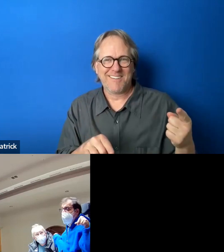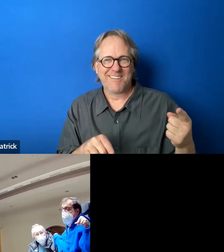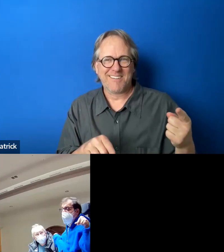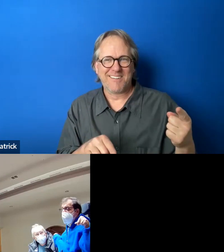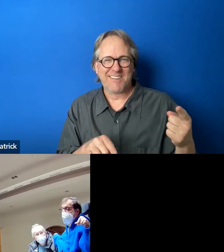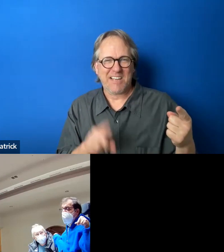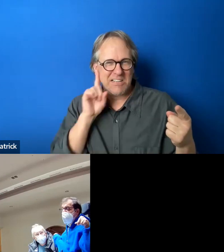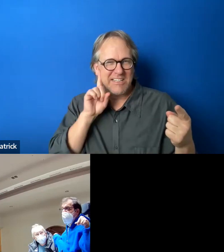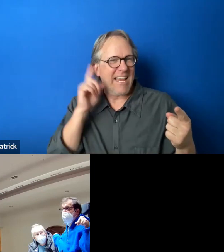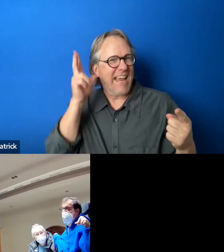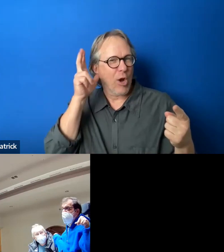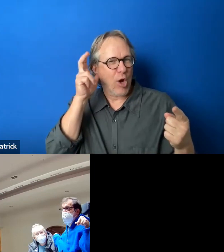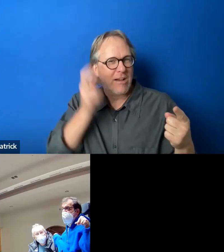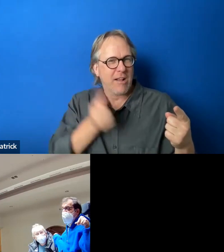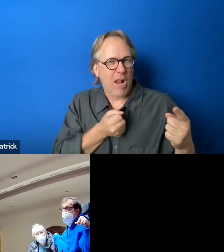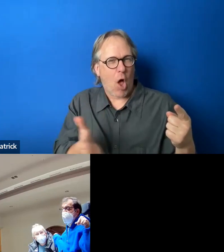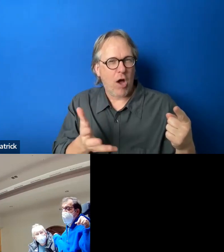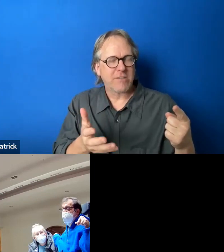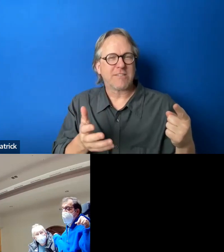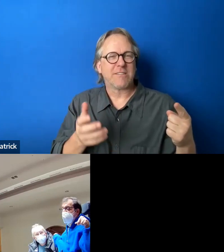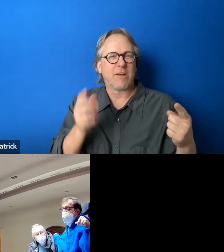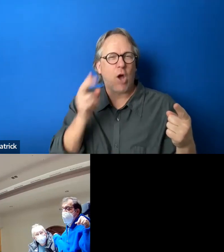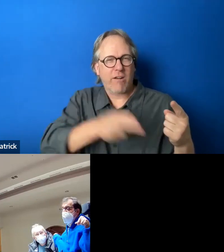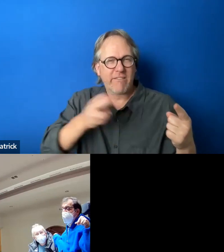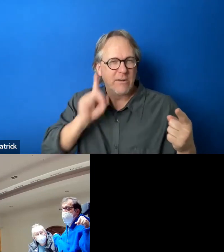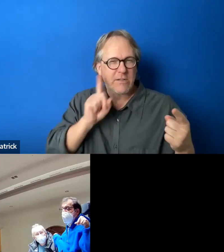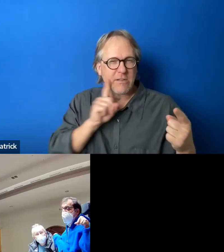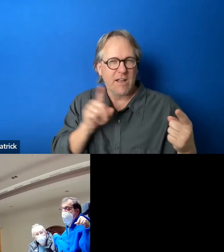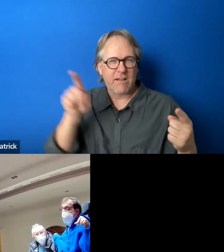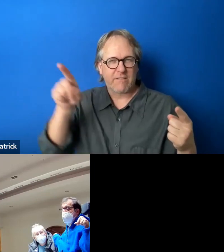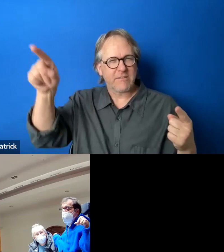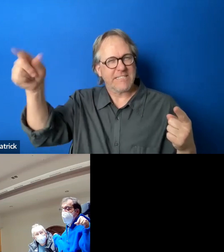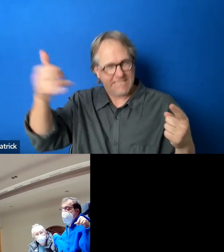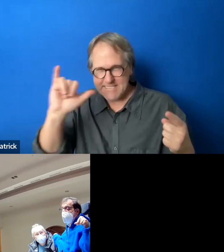a hearing loss or being hard of hearing.